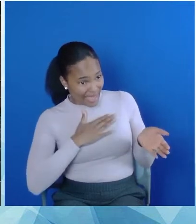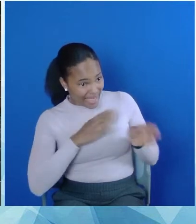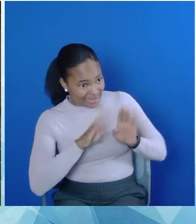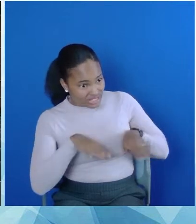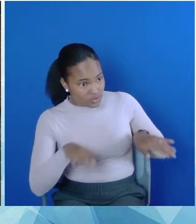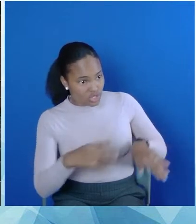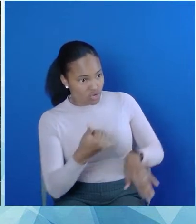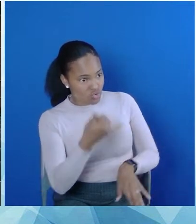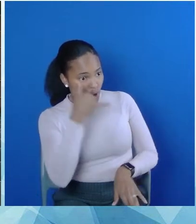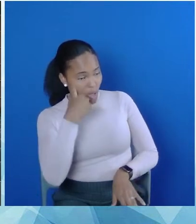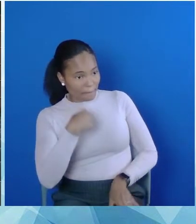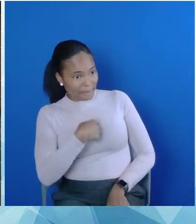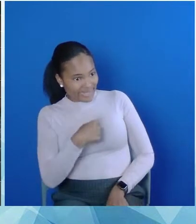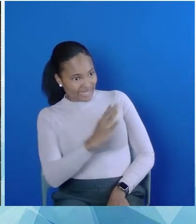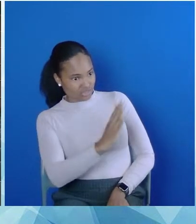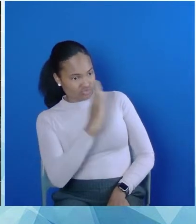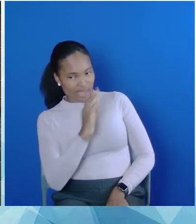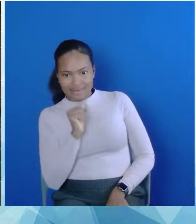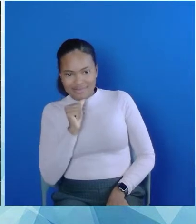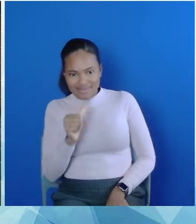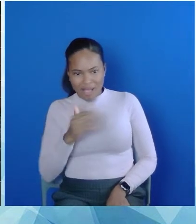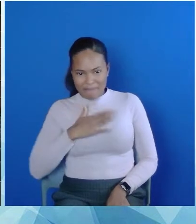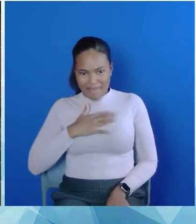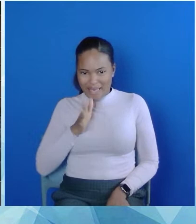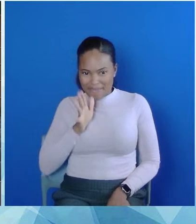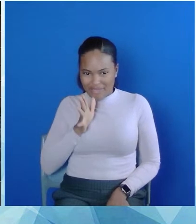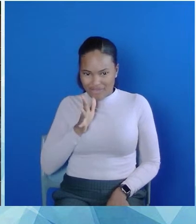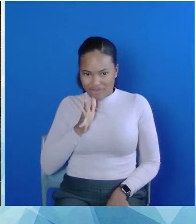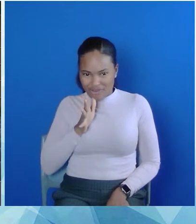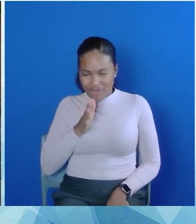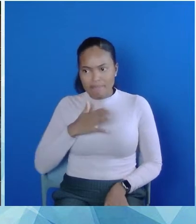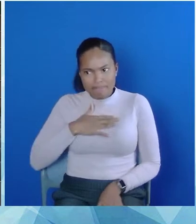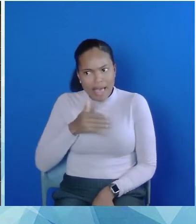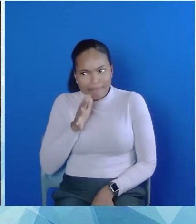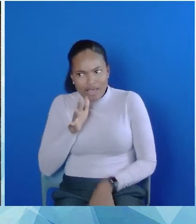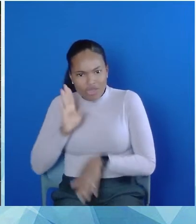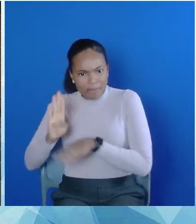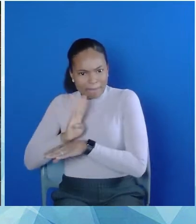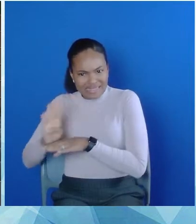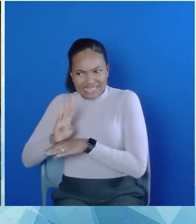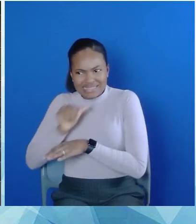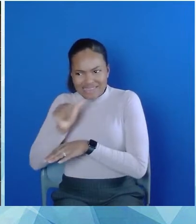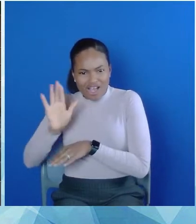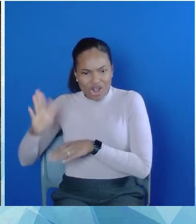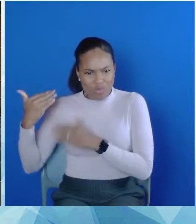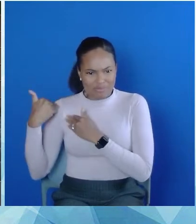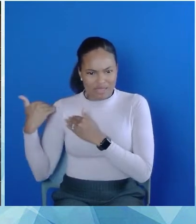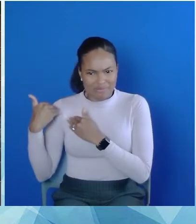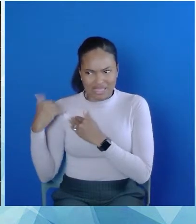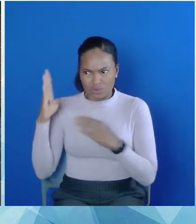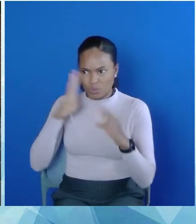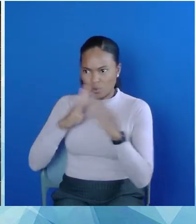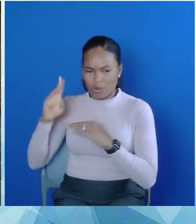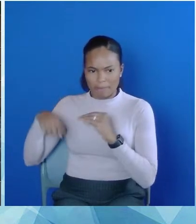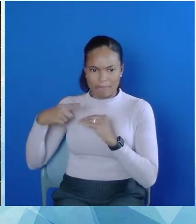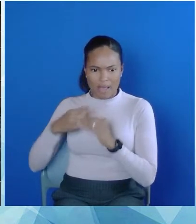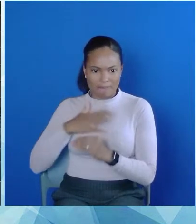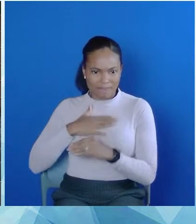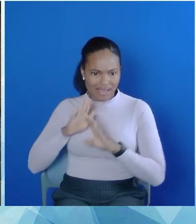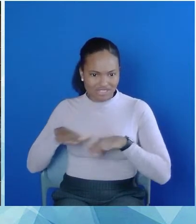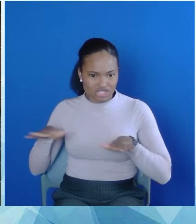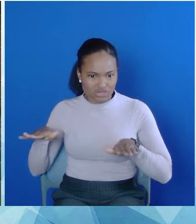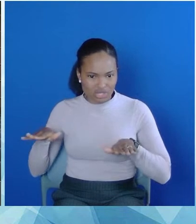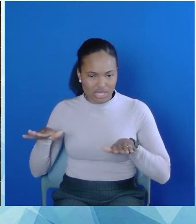what's going on. My mom has a job. She's busy. That's not her job to worry about my kids. But